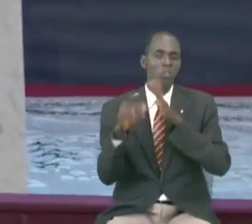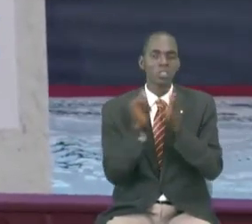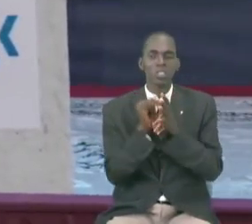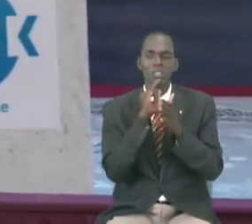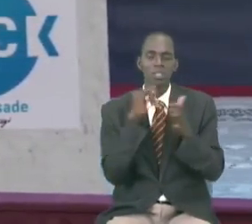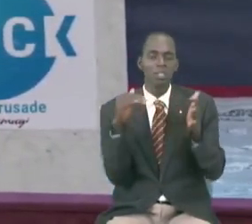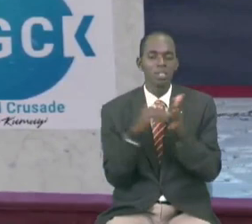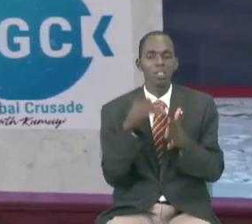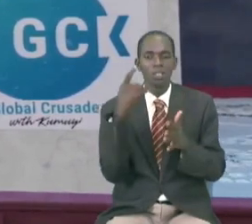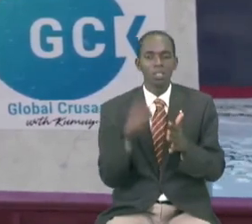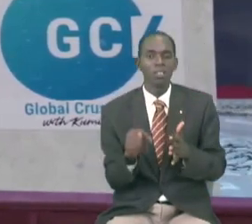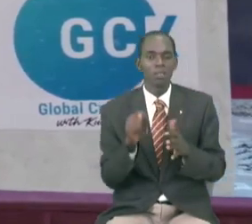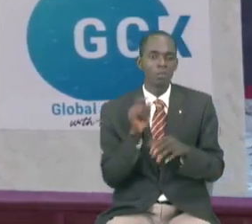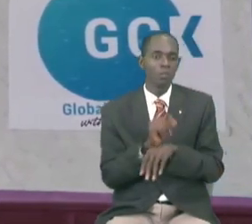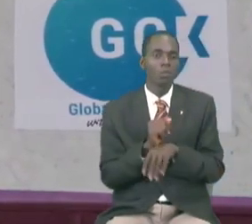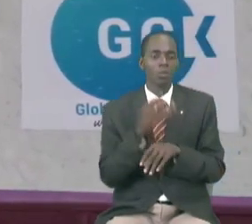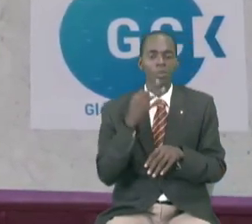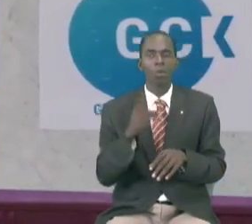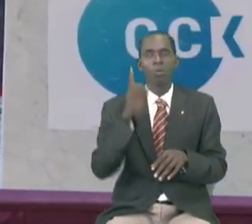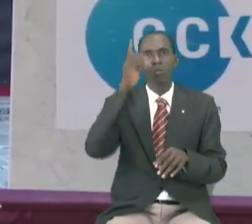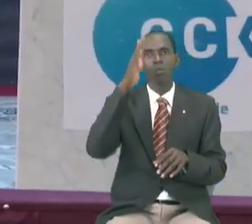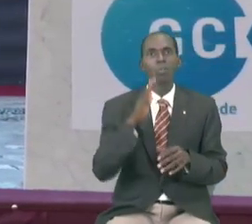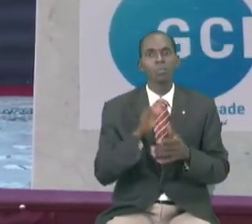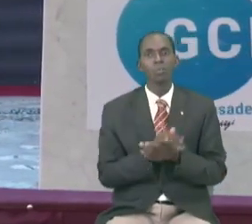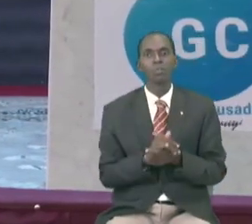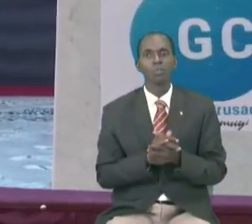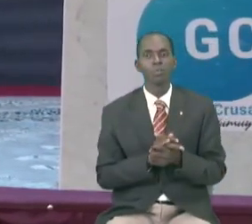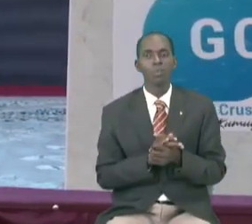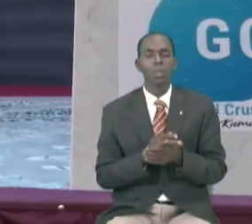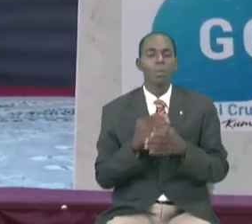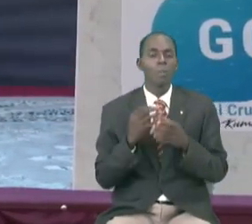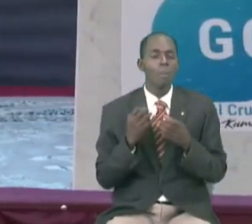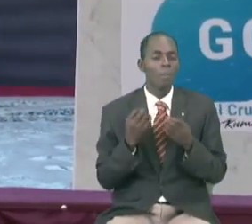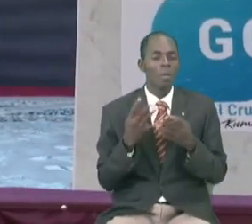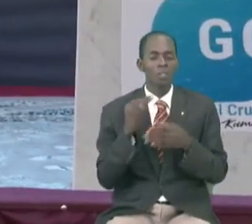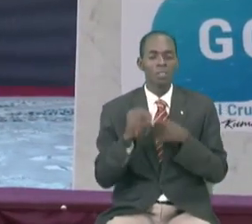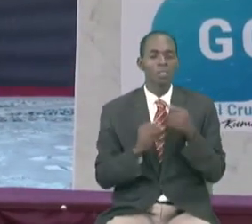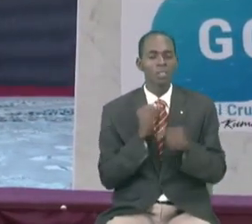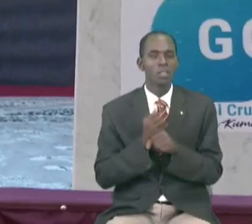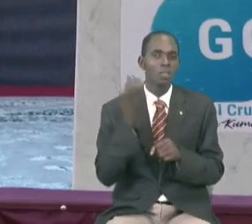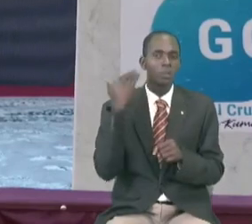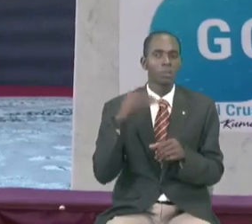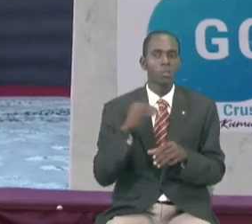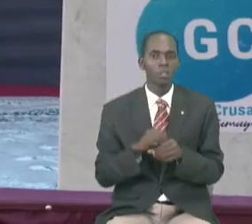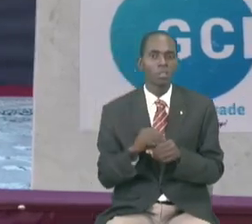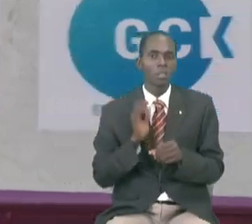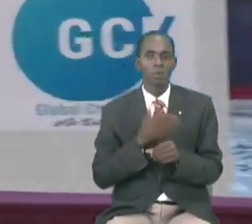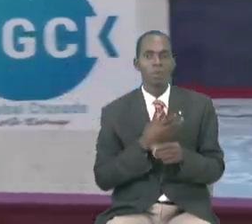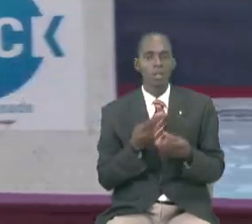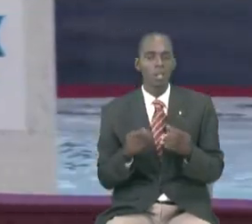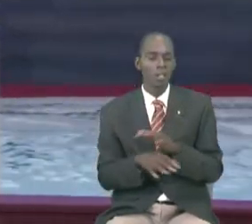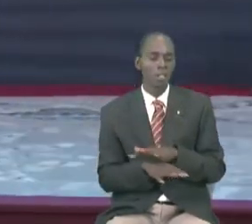land, we have not found people protesting. But it started somewhere there